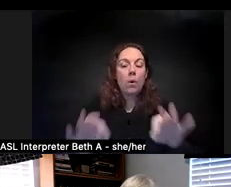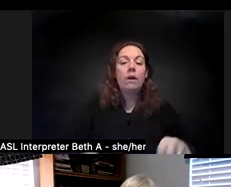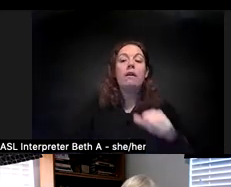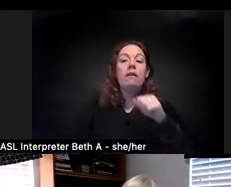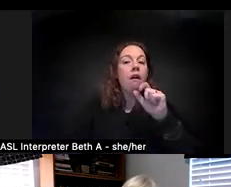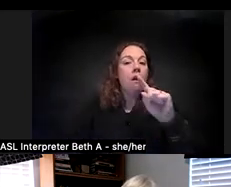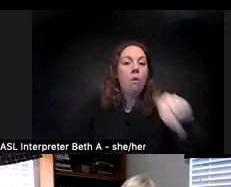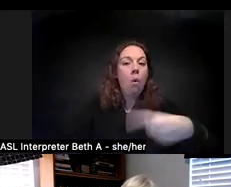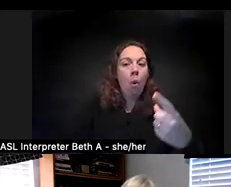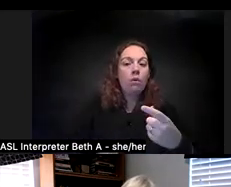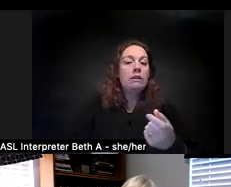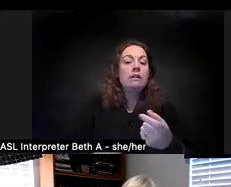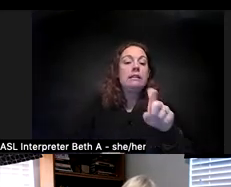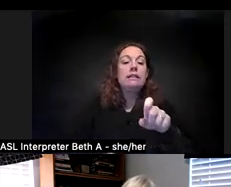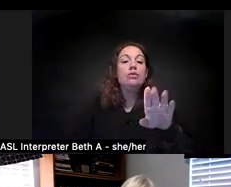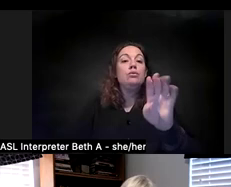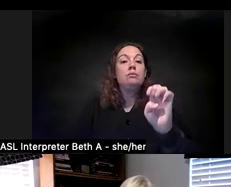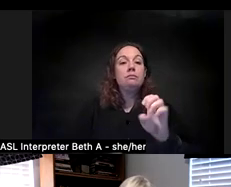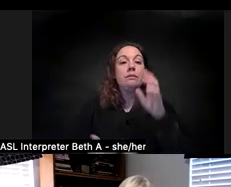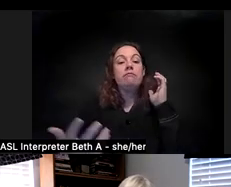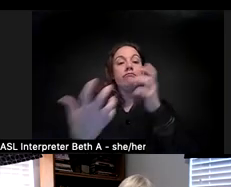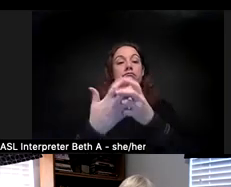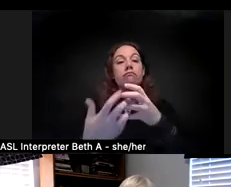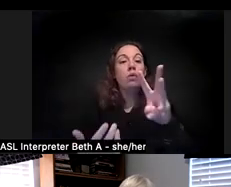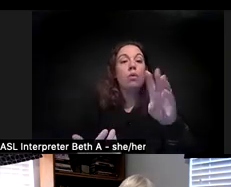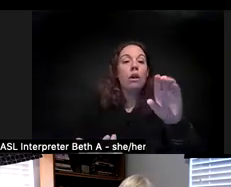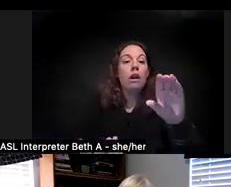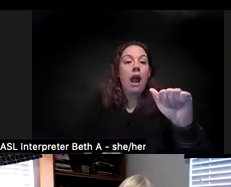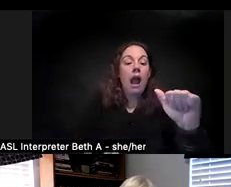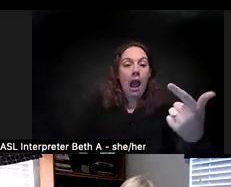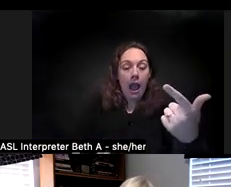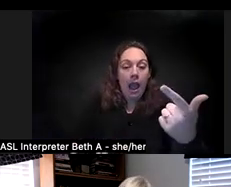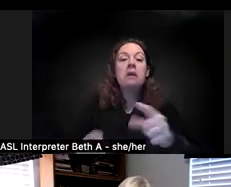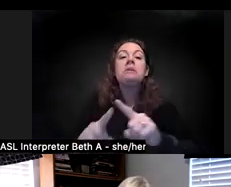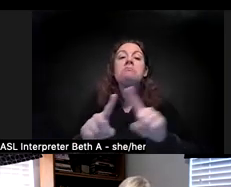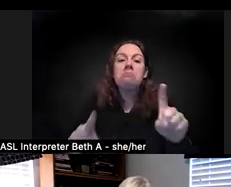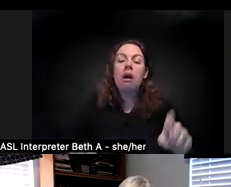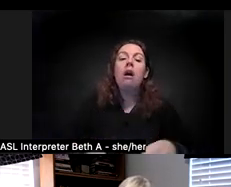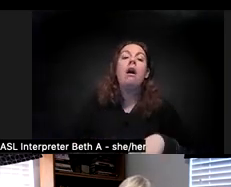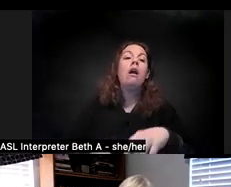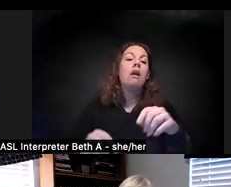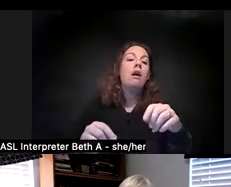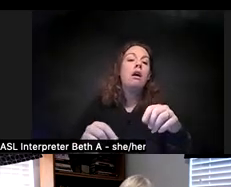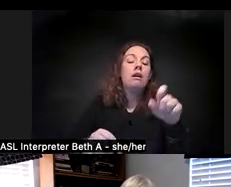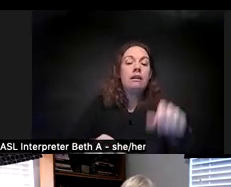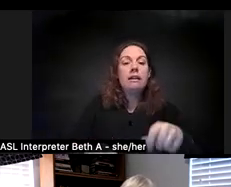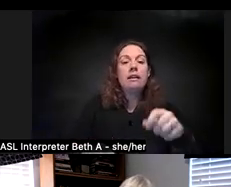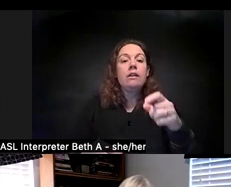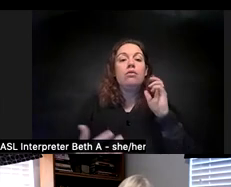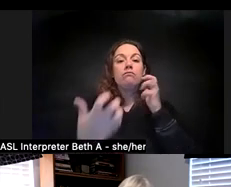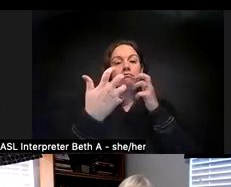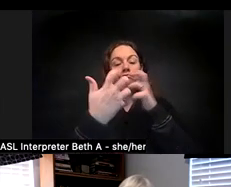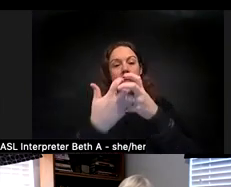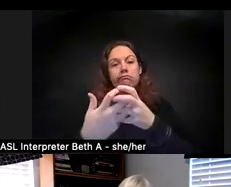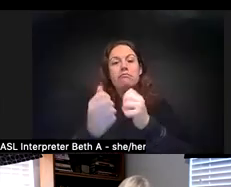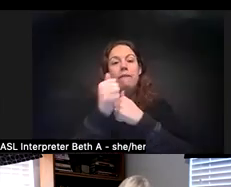WCAG, they also are a key source of information for the organization's accessibility. So the